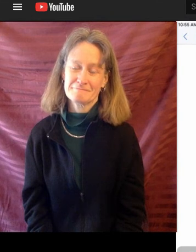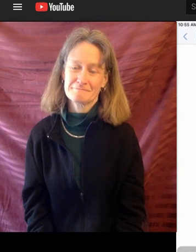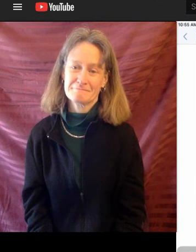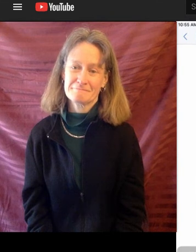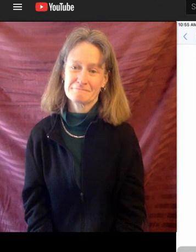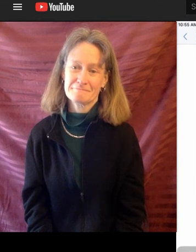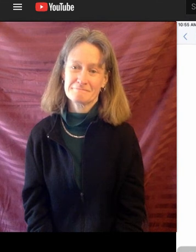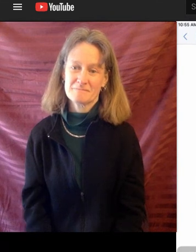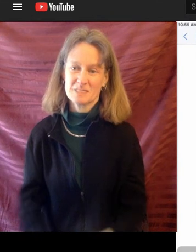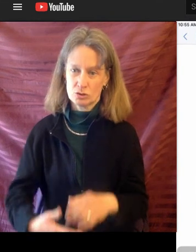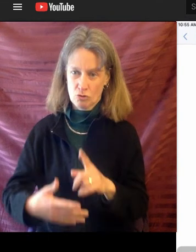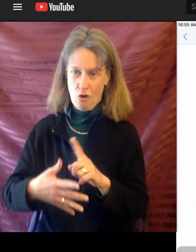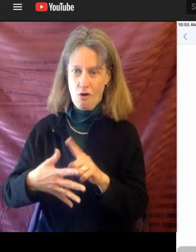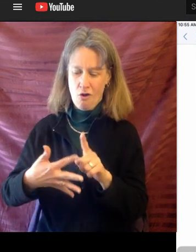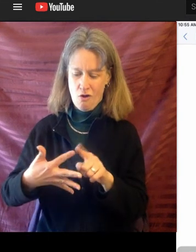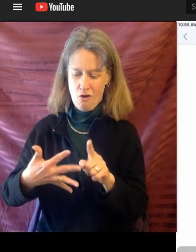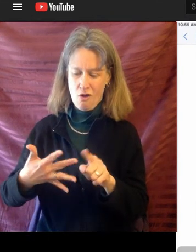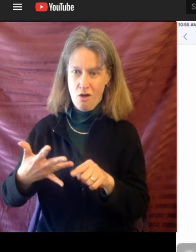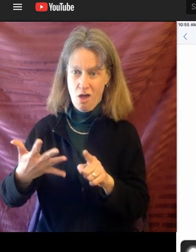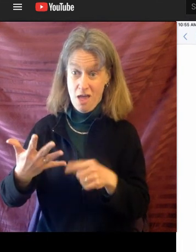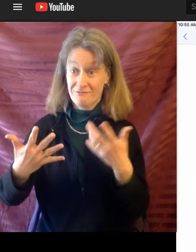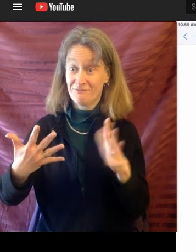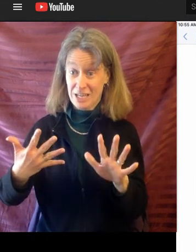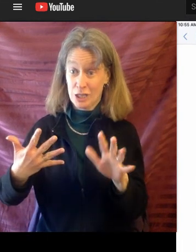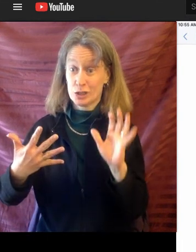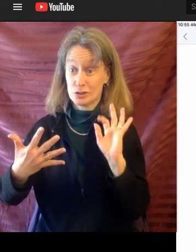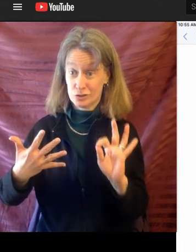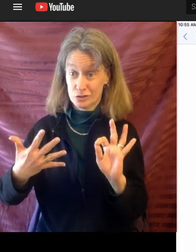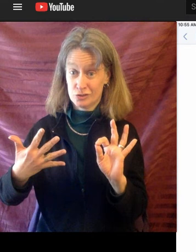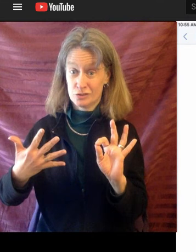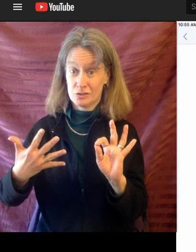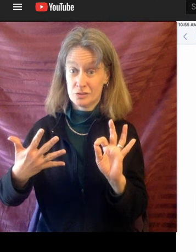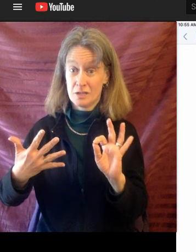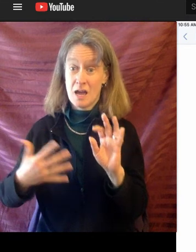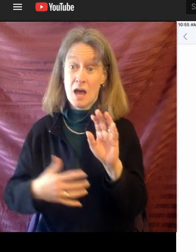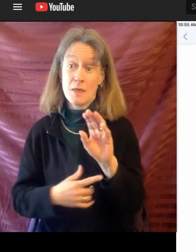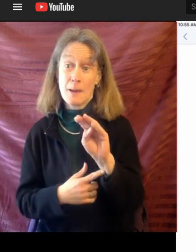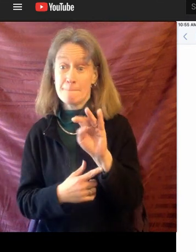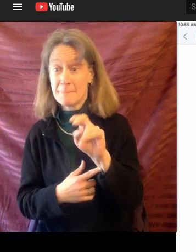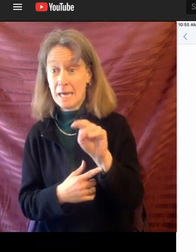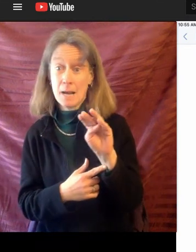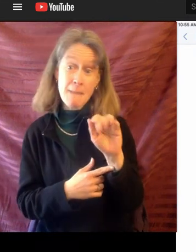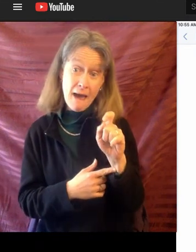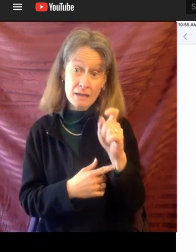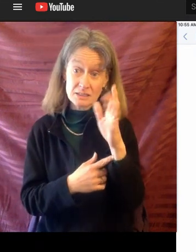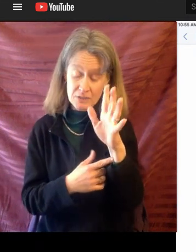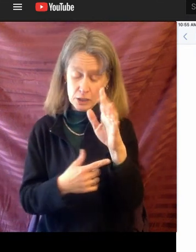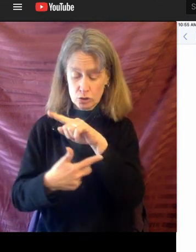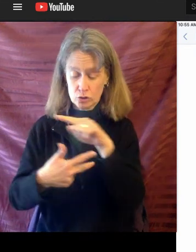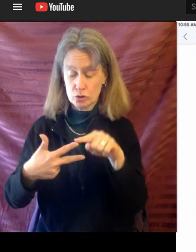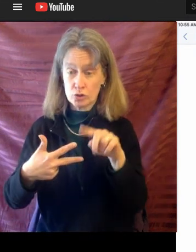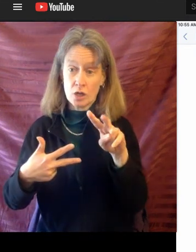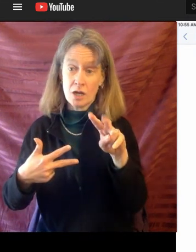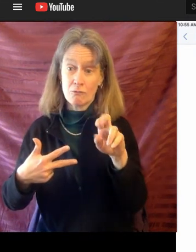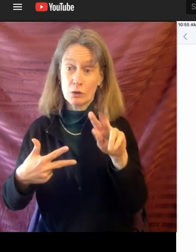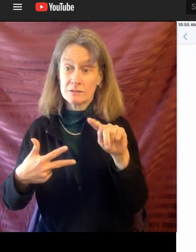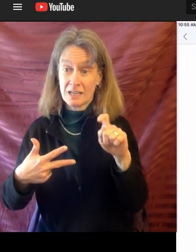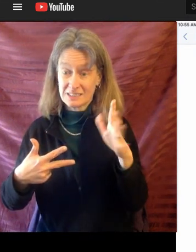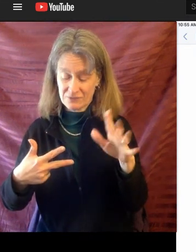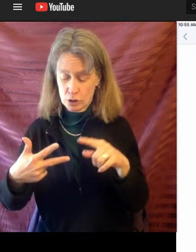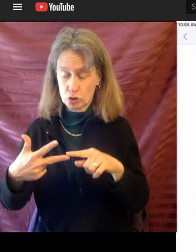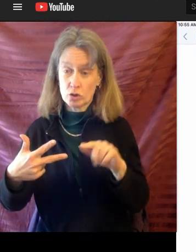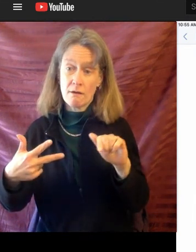So everything is completed. I did my minimum maximum, my vertex, my axis